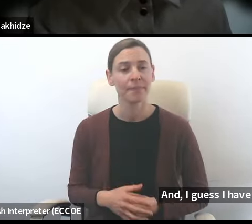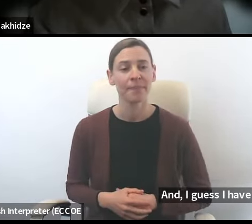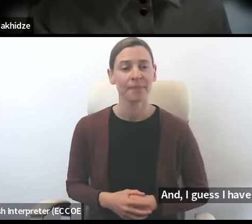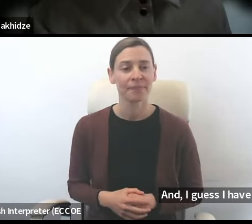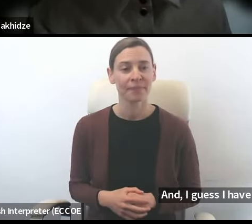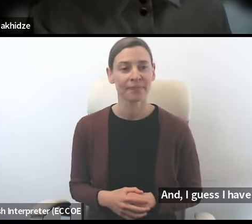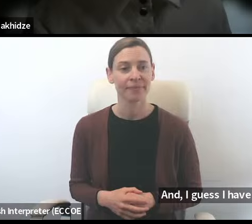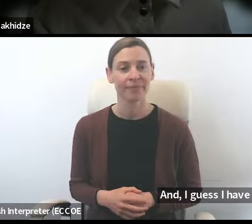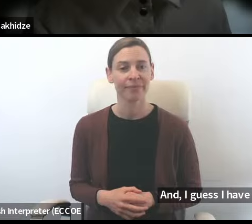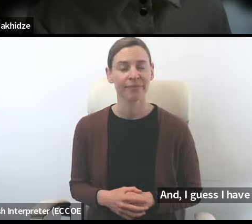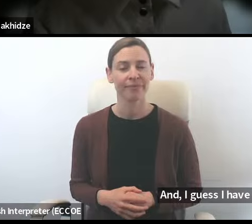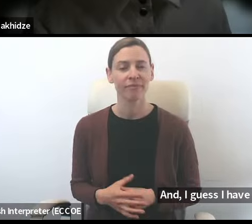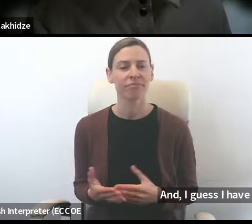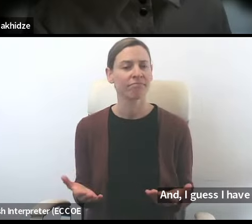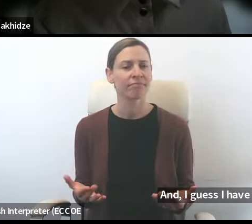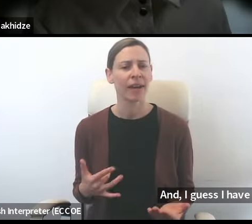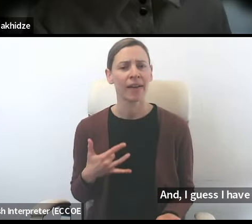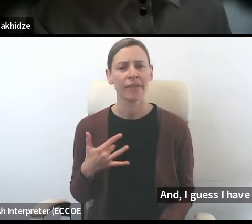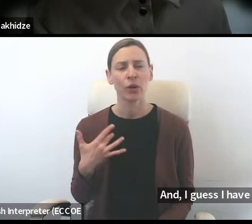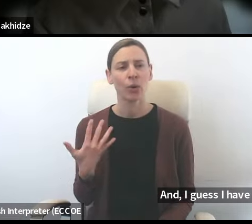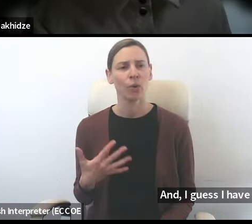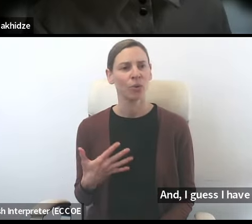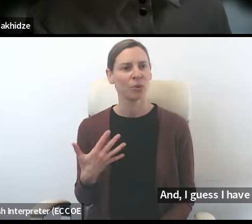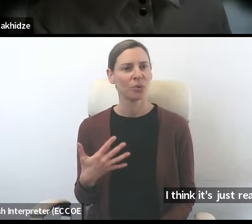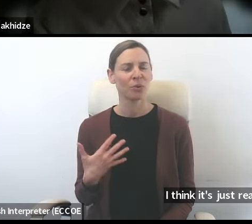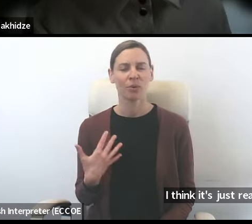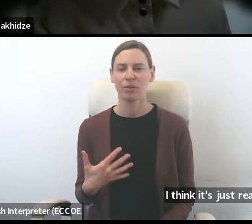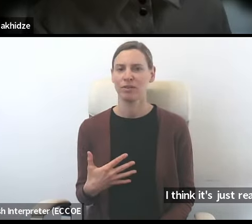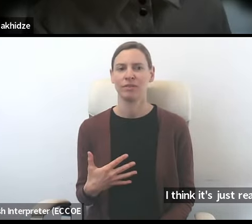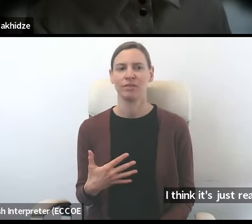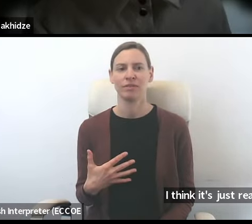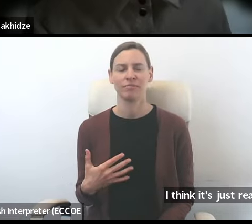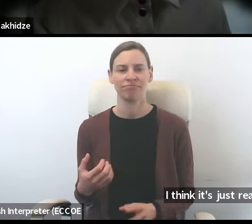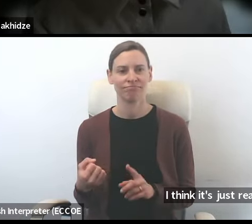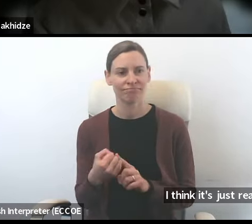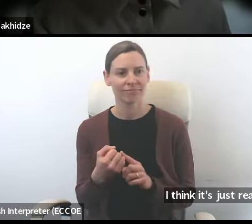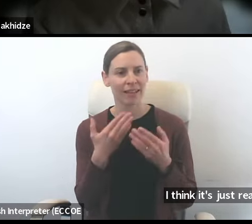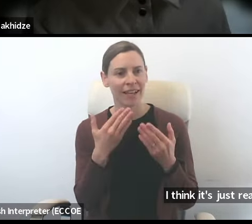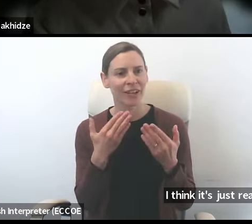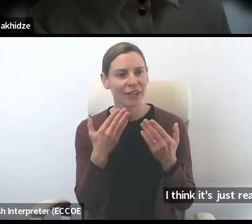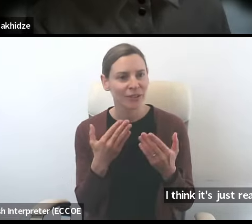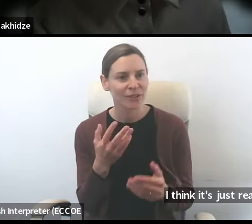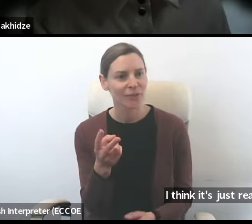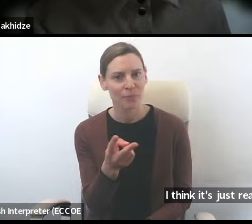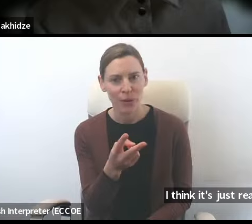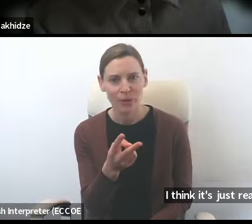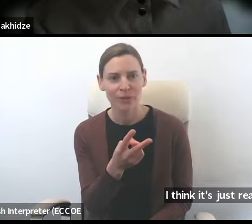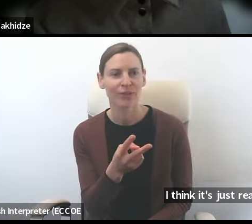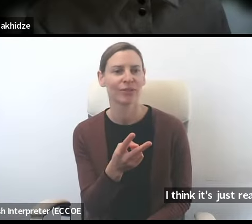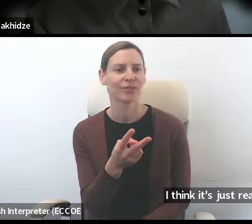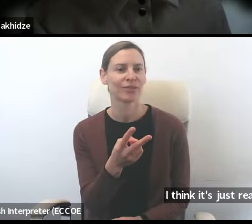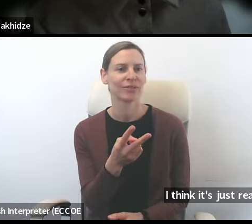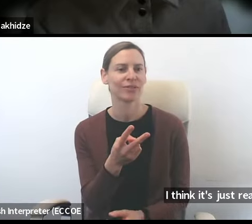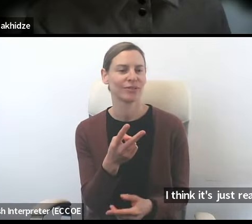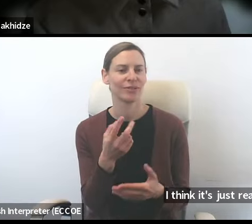I think it's just really remarkable, and thank you so much for both being so generous